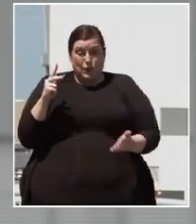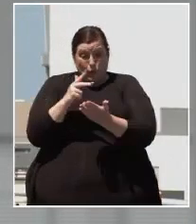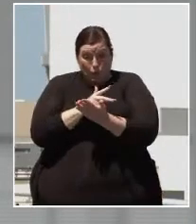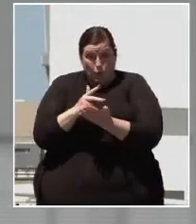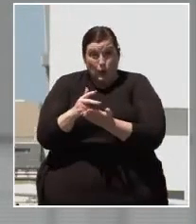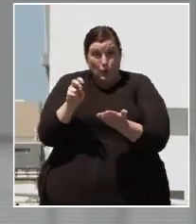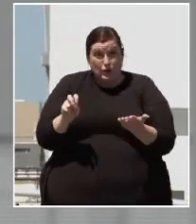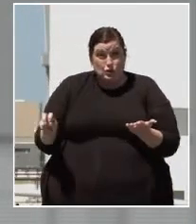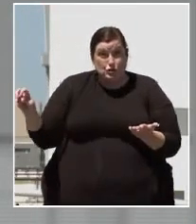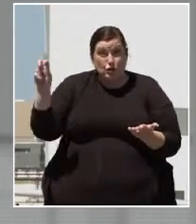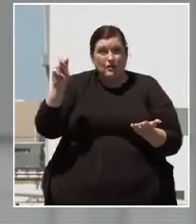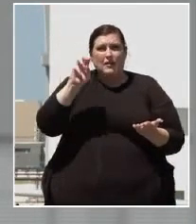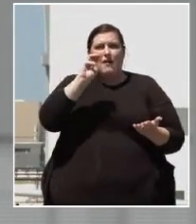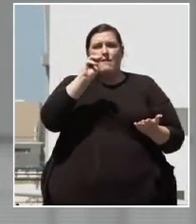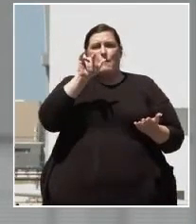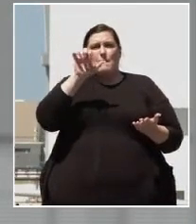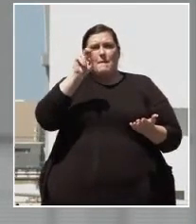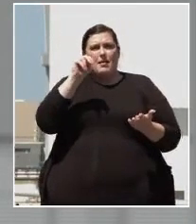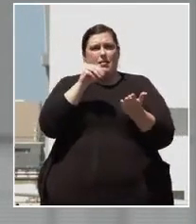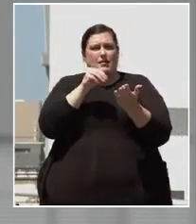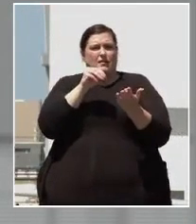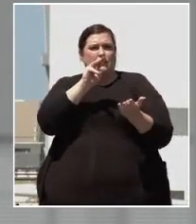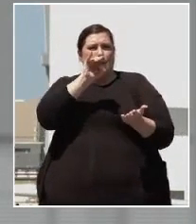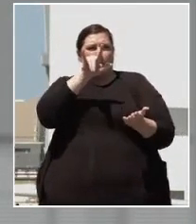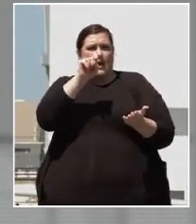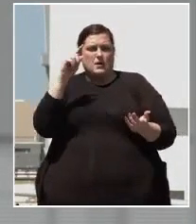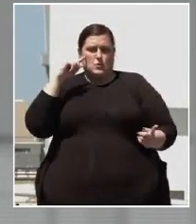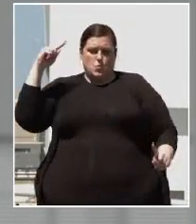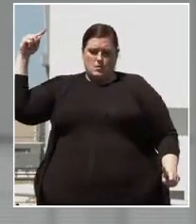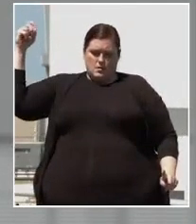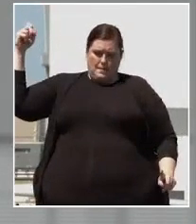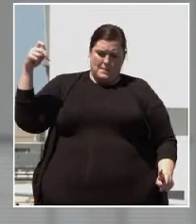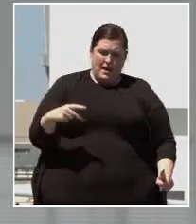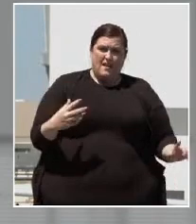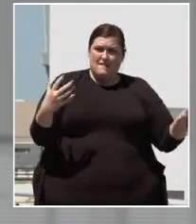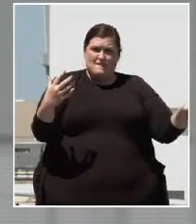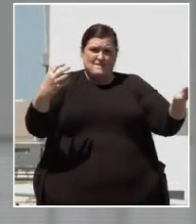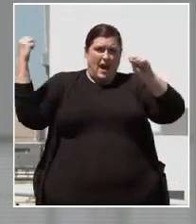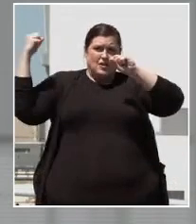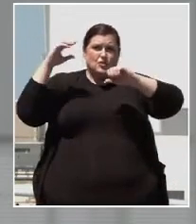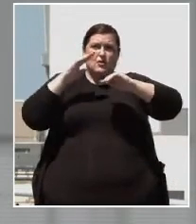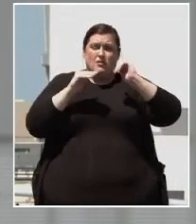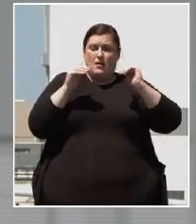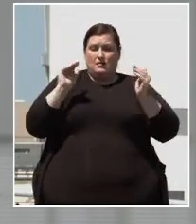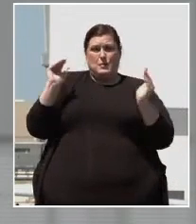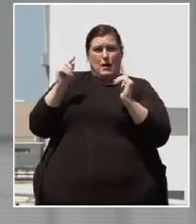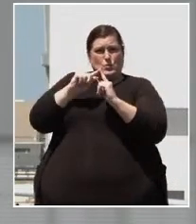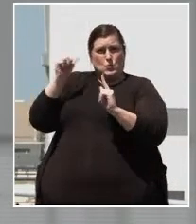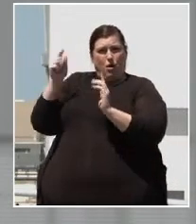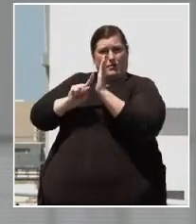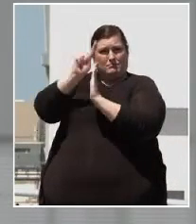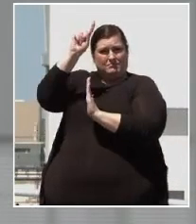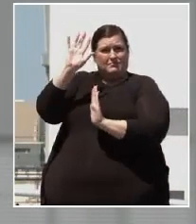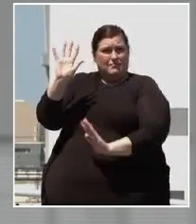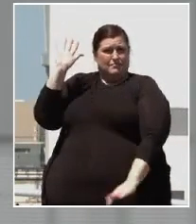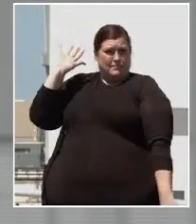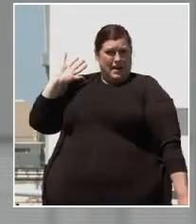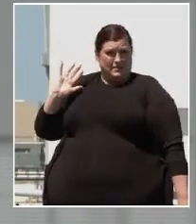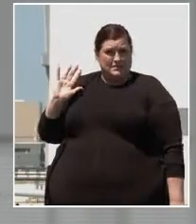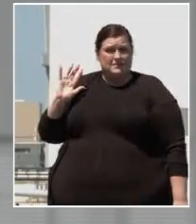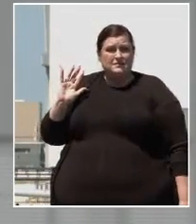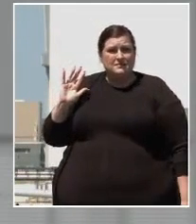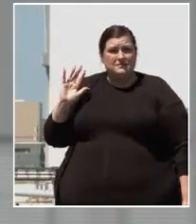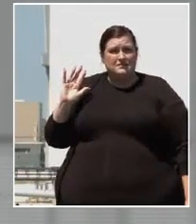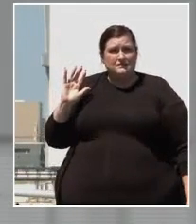miles it'll come home faster and hotter than any spacecraft has before in two